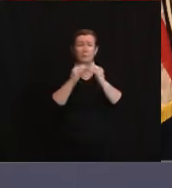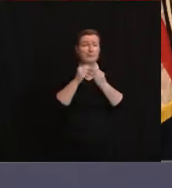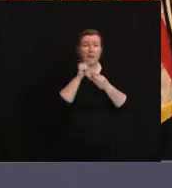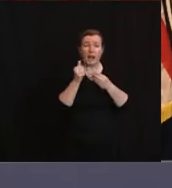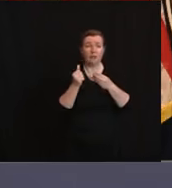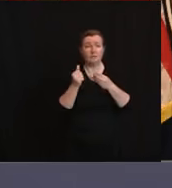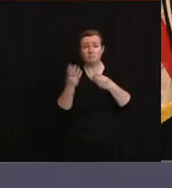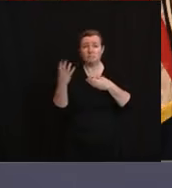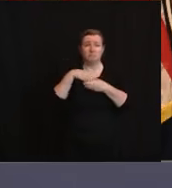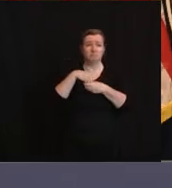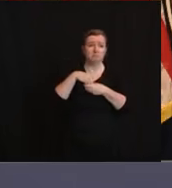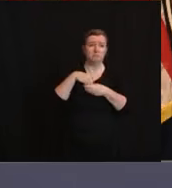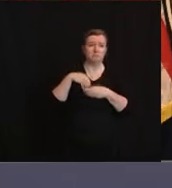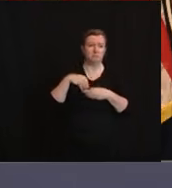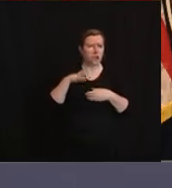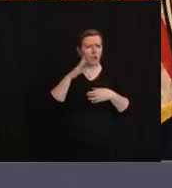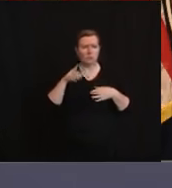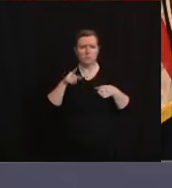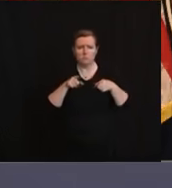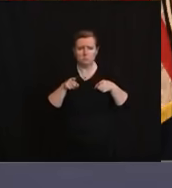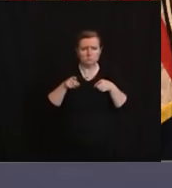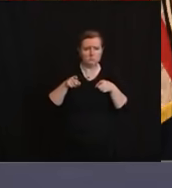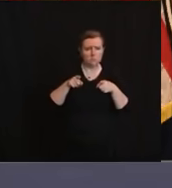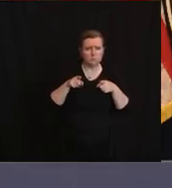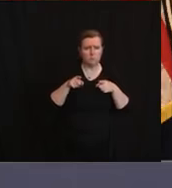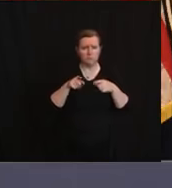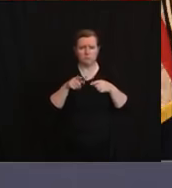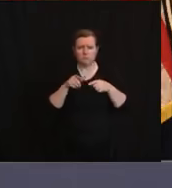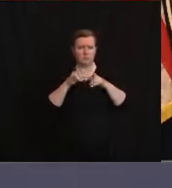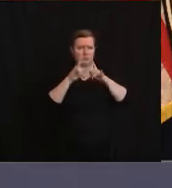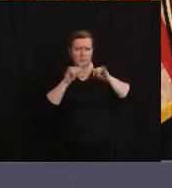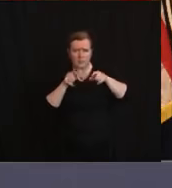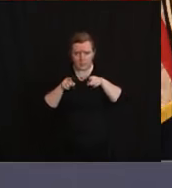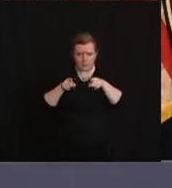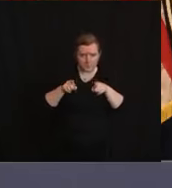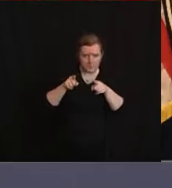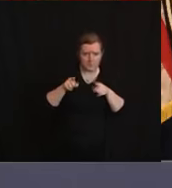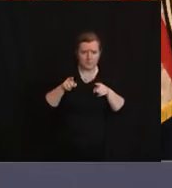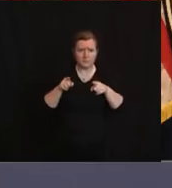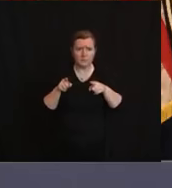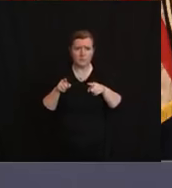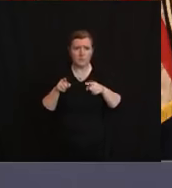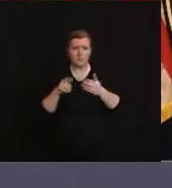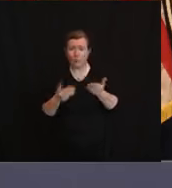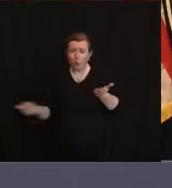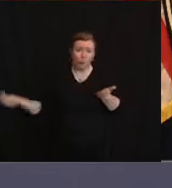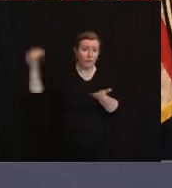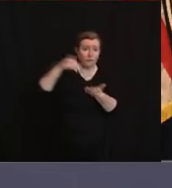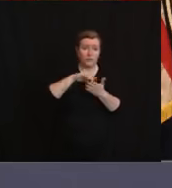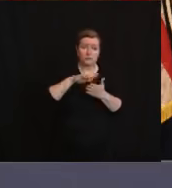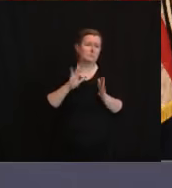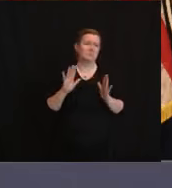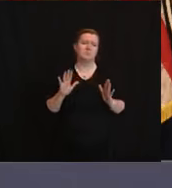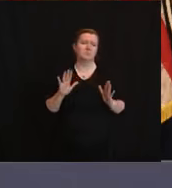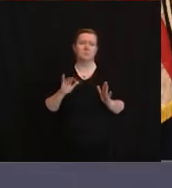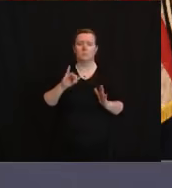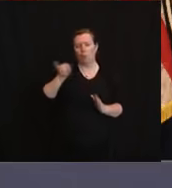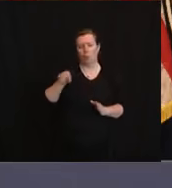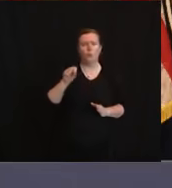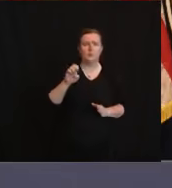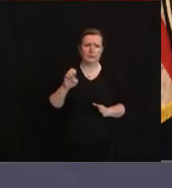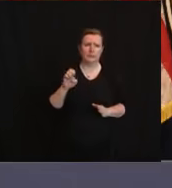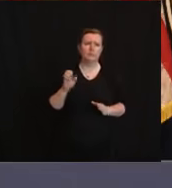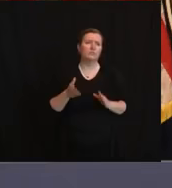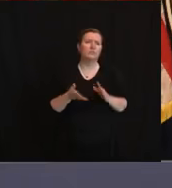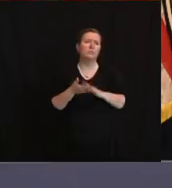our economic development objectives. So I could repeat all of that. I won't. Jose does a terrific job running Choose New Jersey. Choose is a